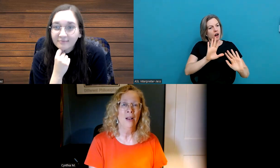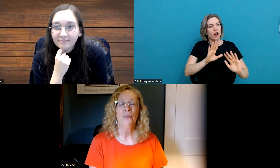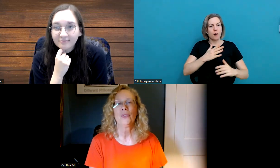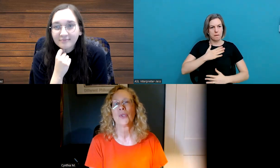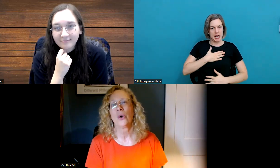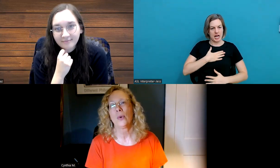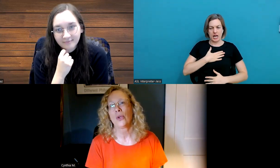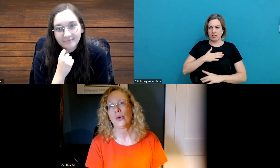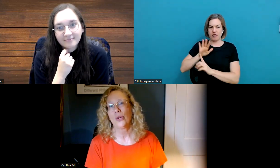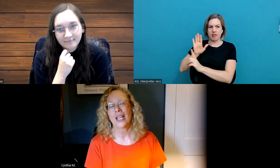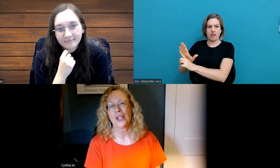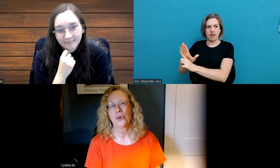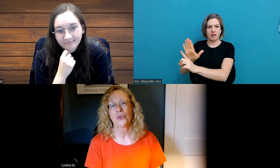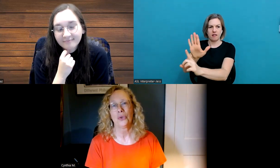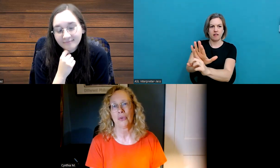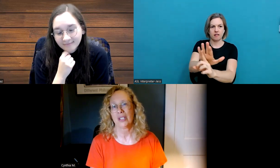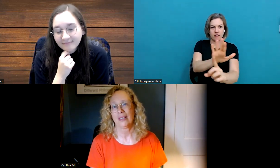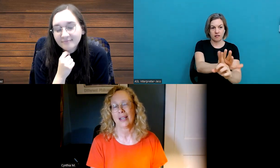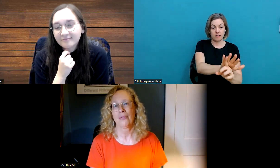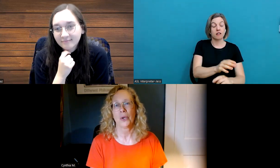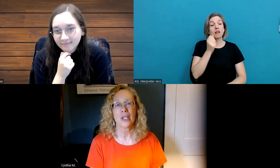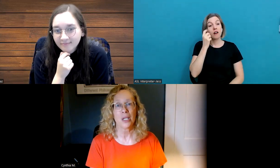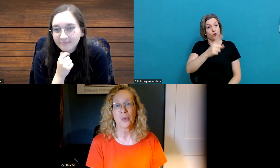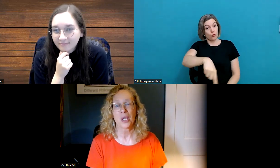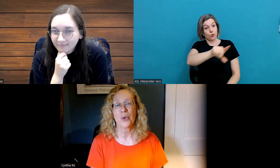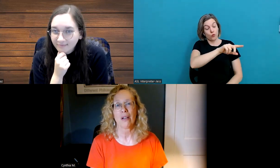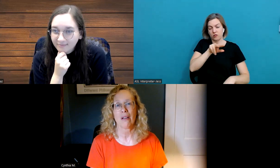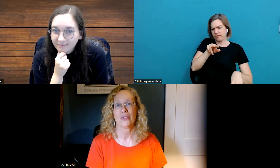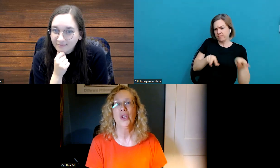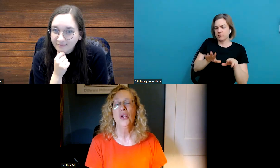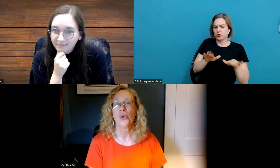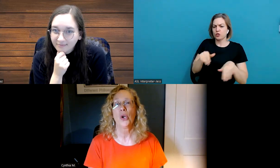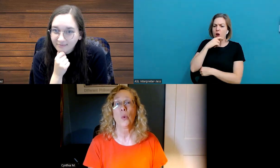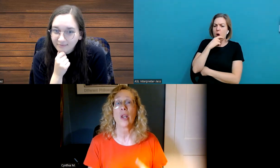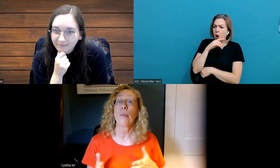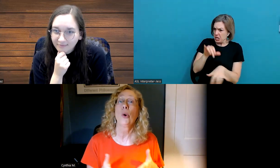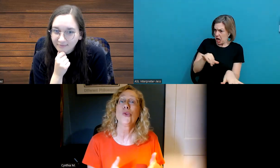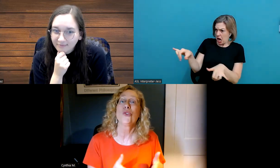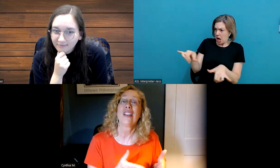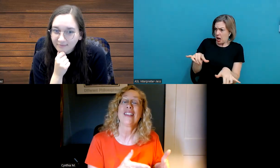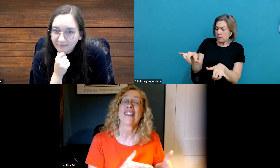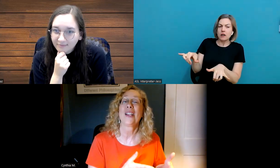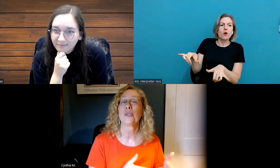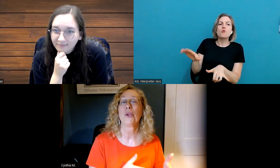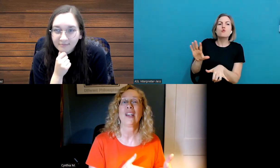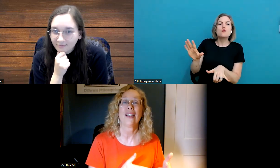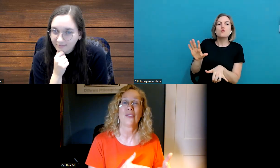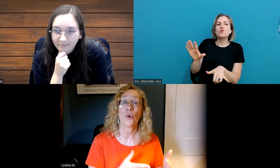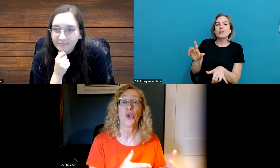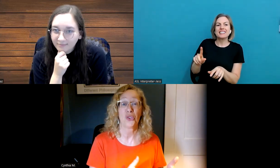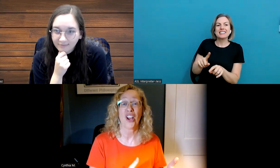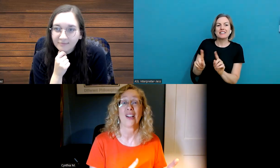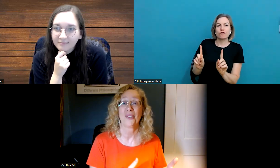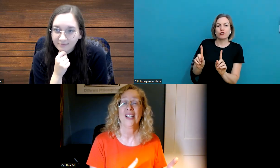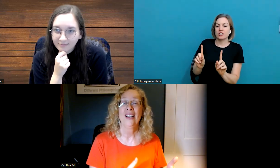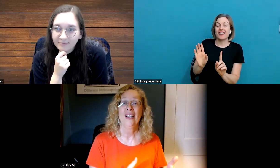person. So when you're looking at your children, and if they're dealing with hearing loss, you're going to want to personalize that experience for